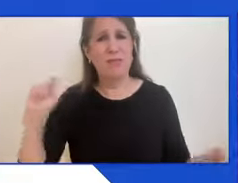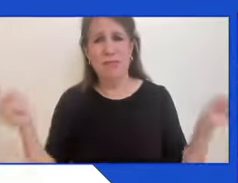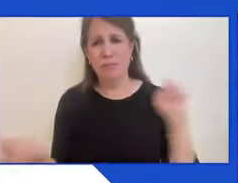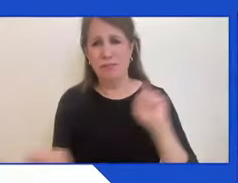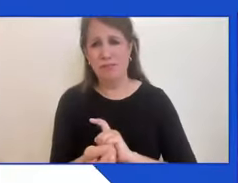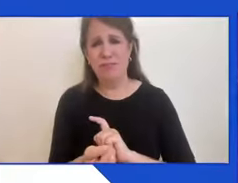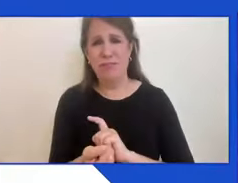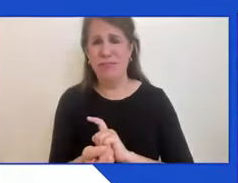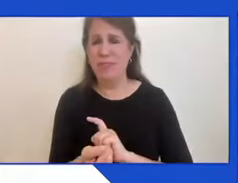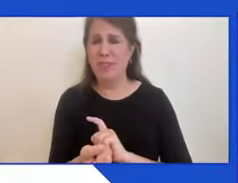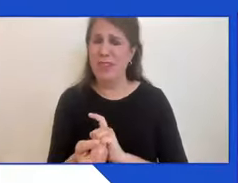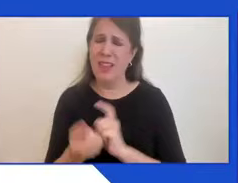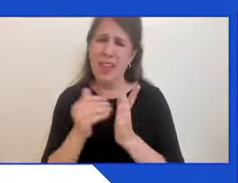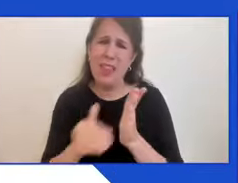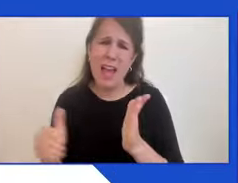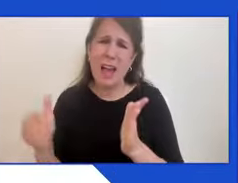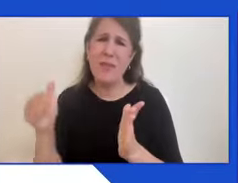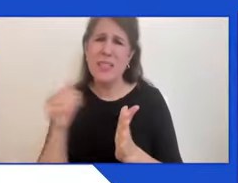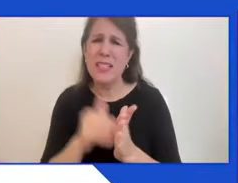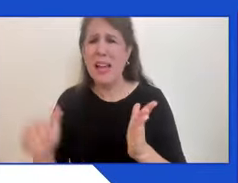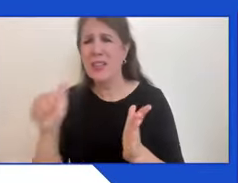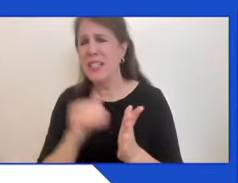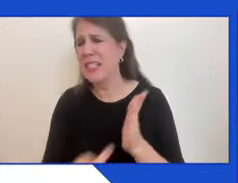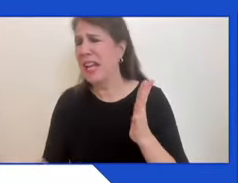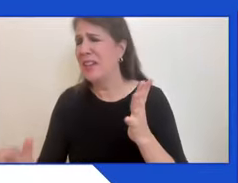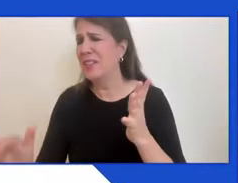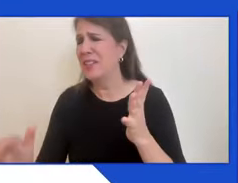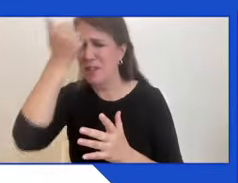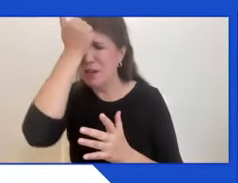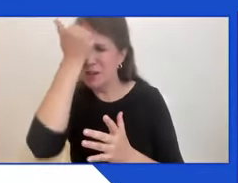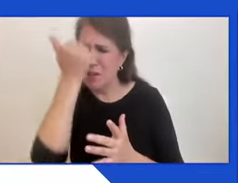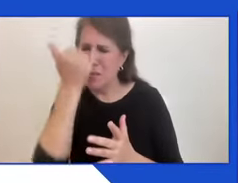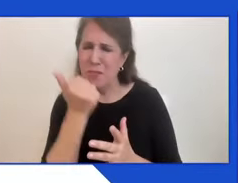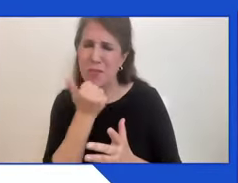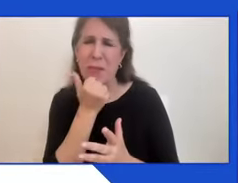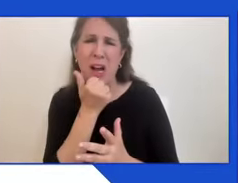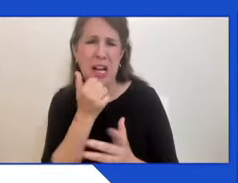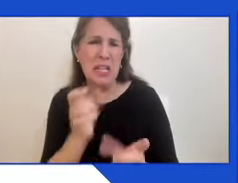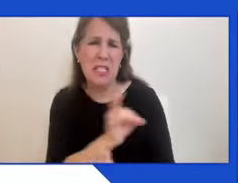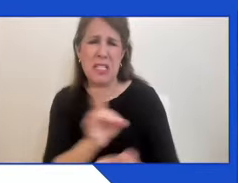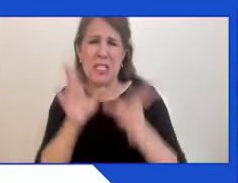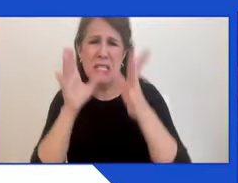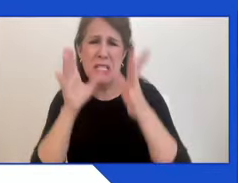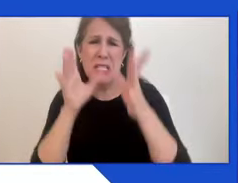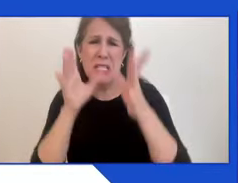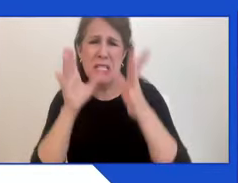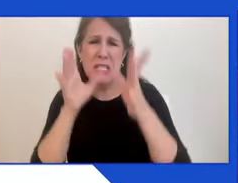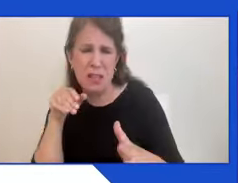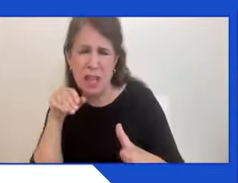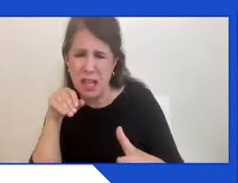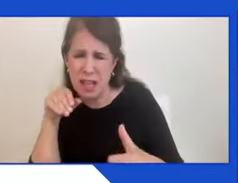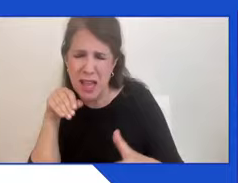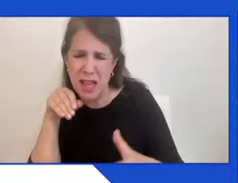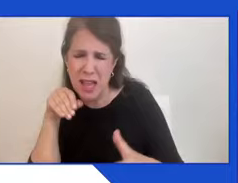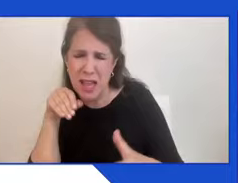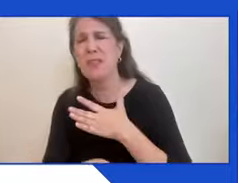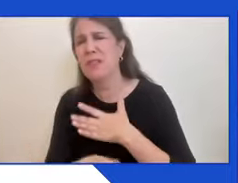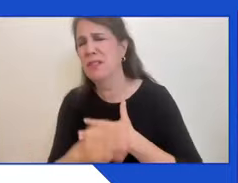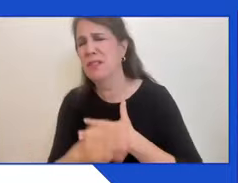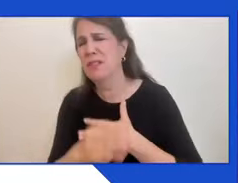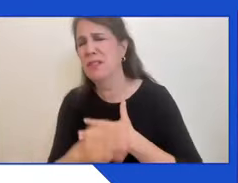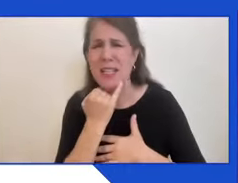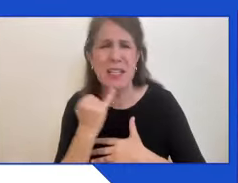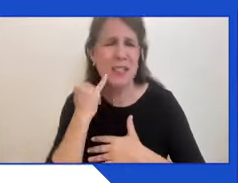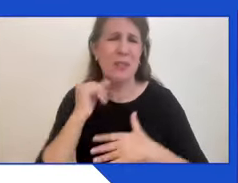Hamas terrorists infiltrated dozens of Israeli communities and tortured, murdered,